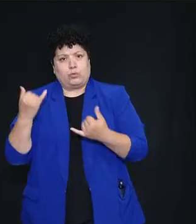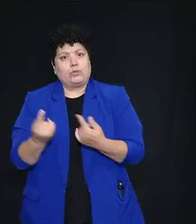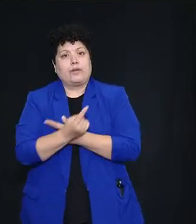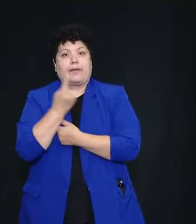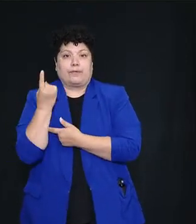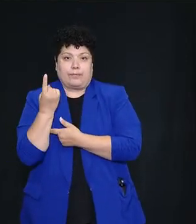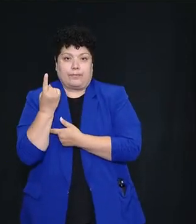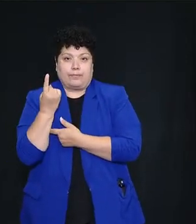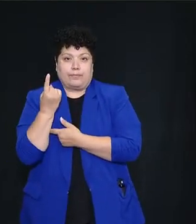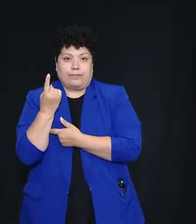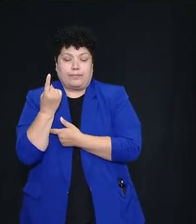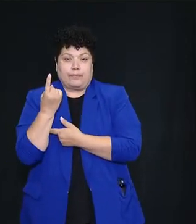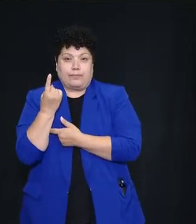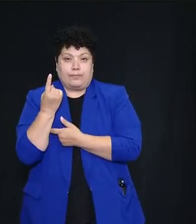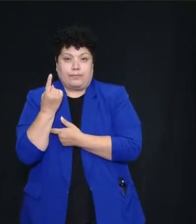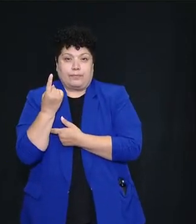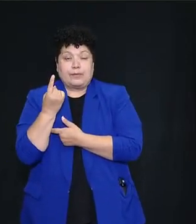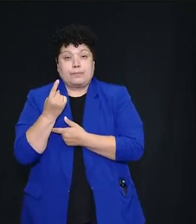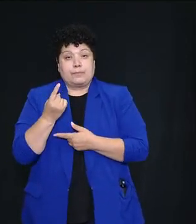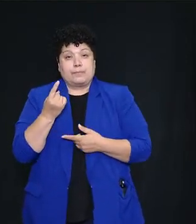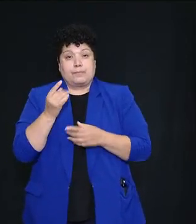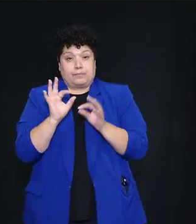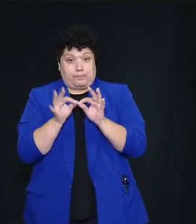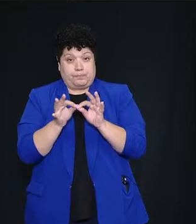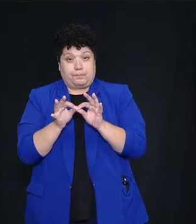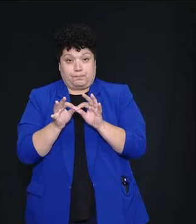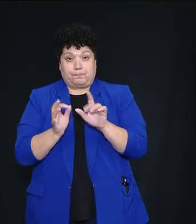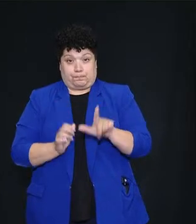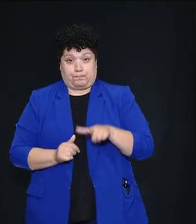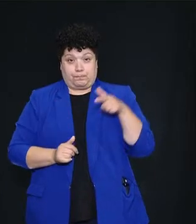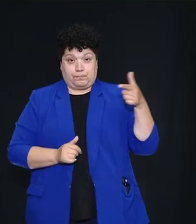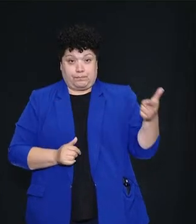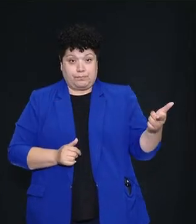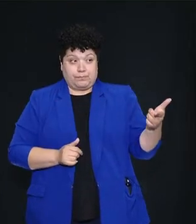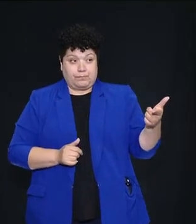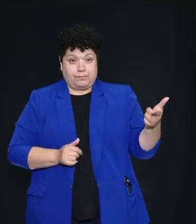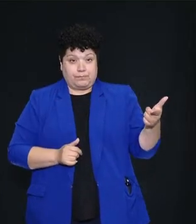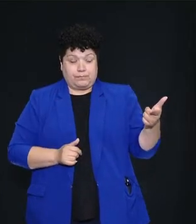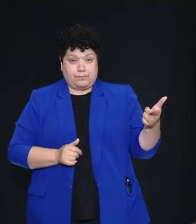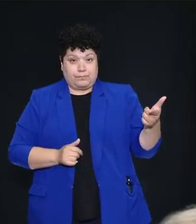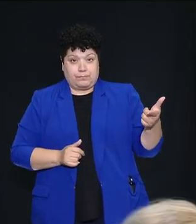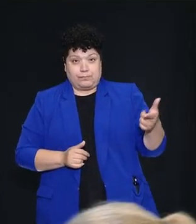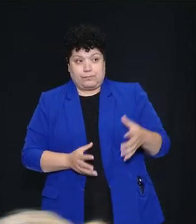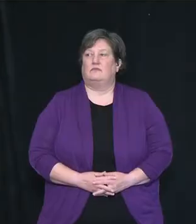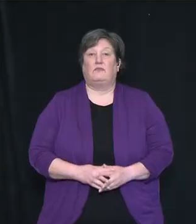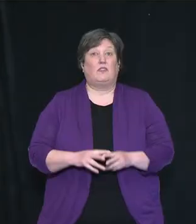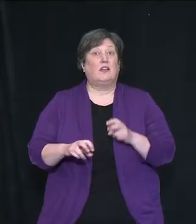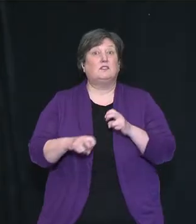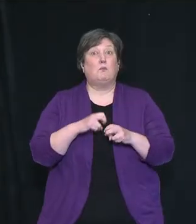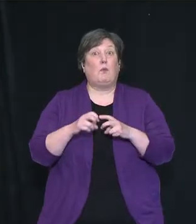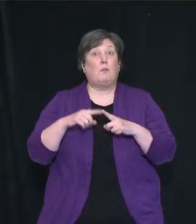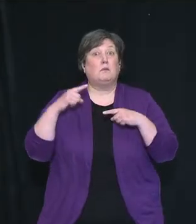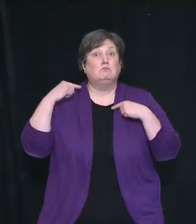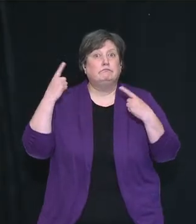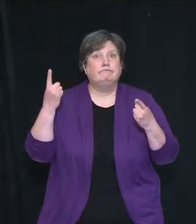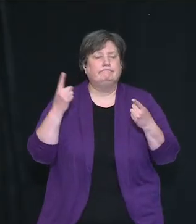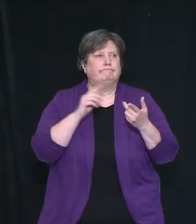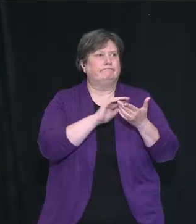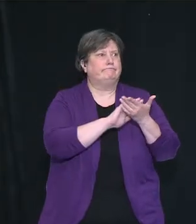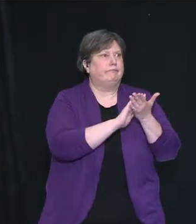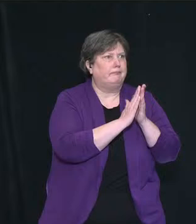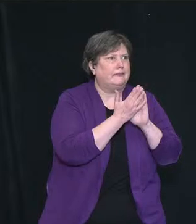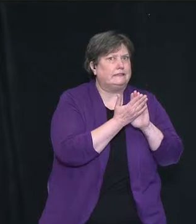In fact, the great challenges of our day, like peace, climate change, the effects of the pandemic, and